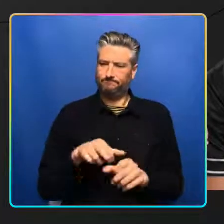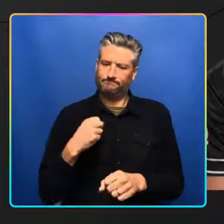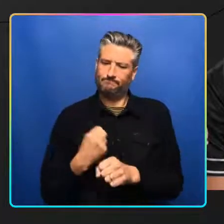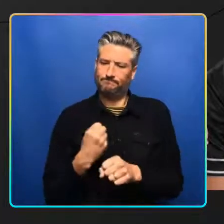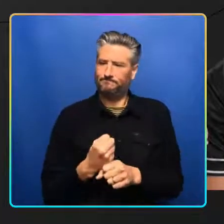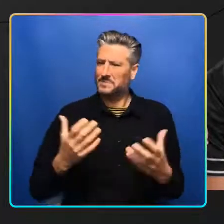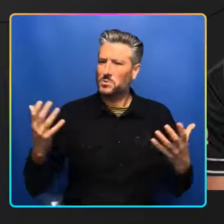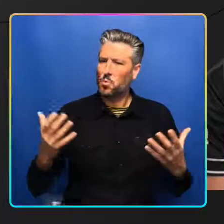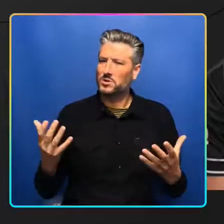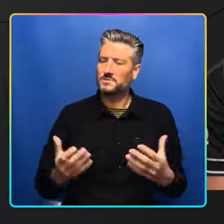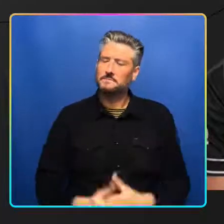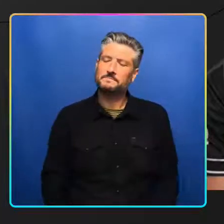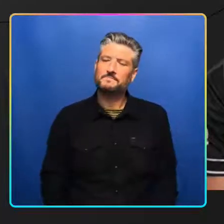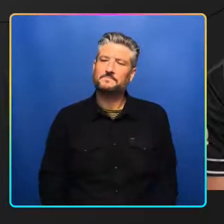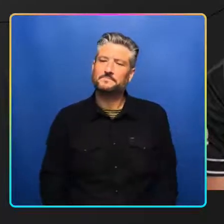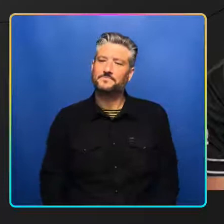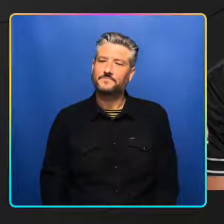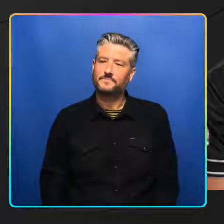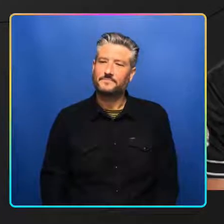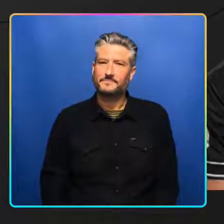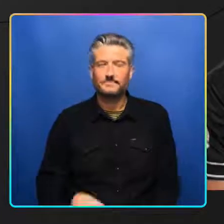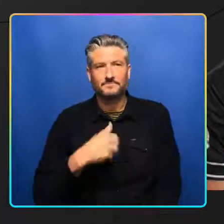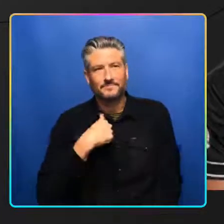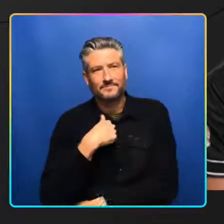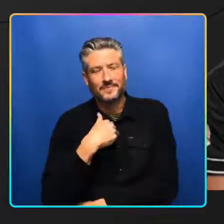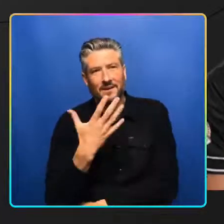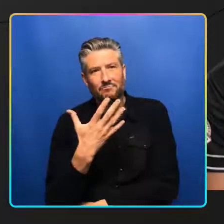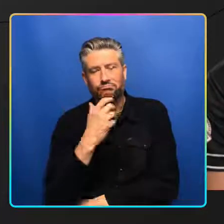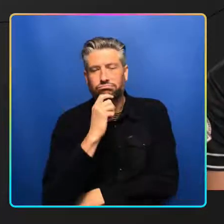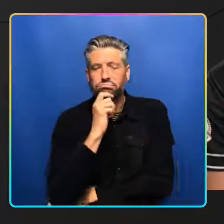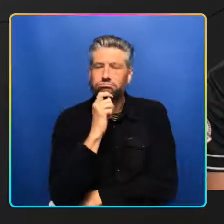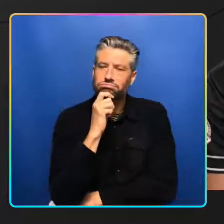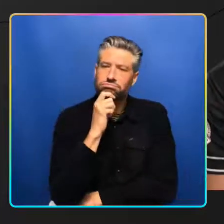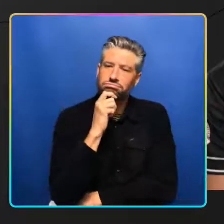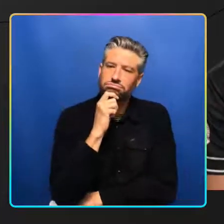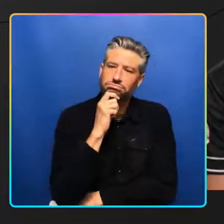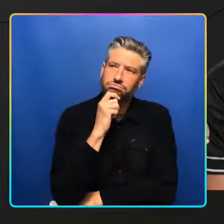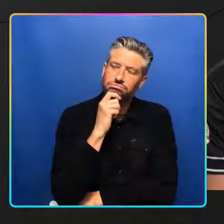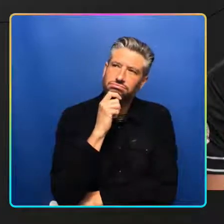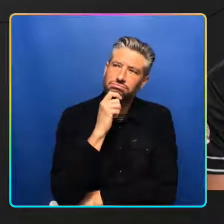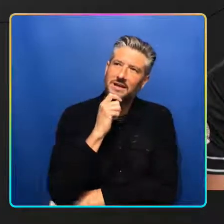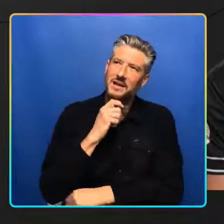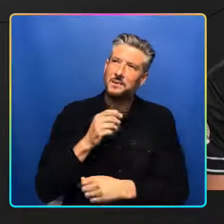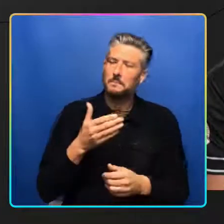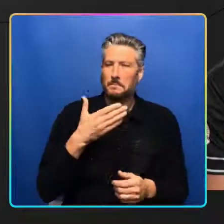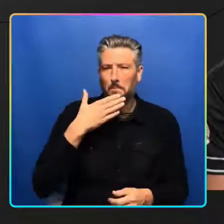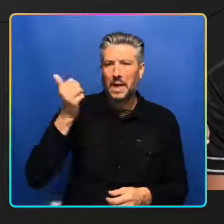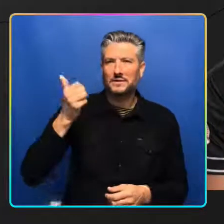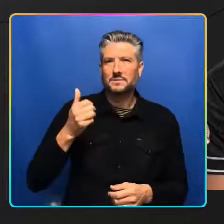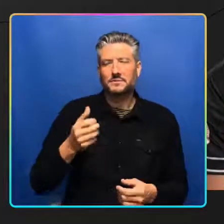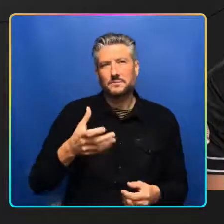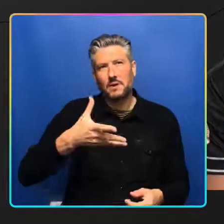Oh, you got me. So the most useful thing in AI, I think that